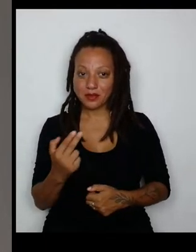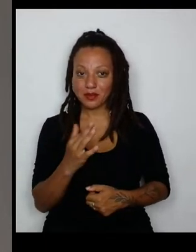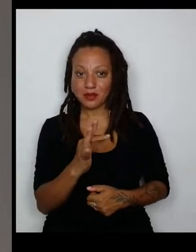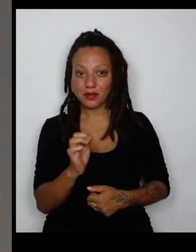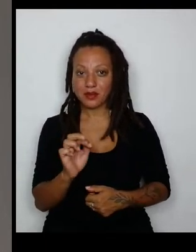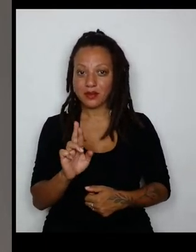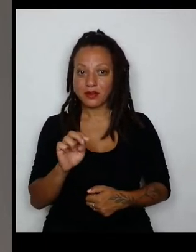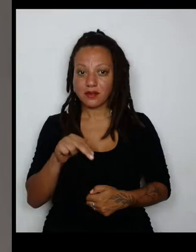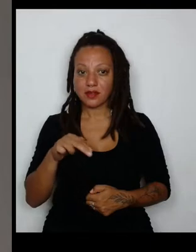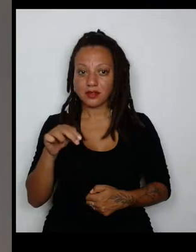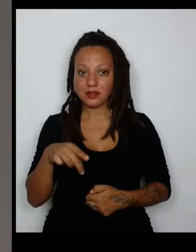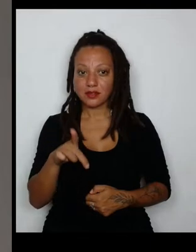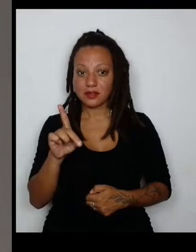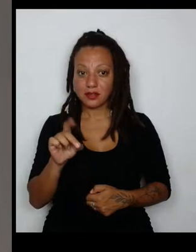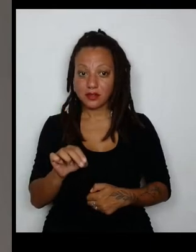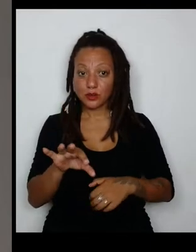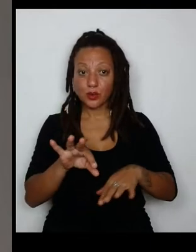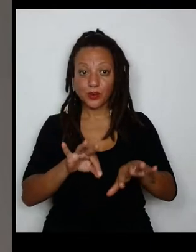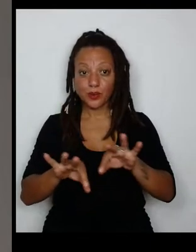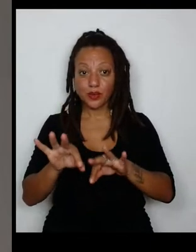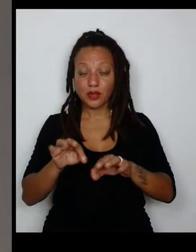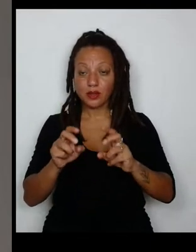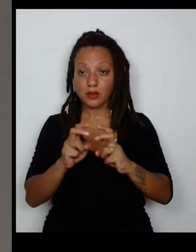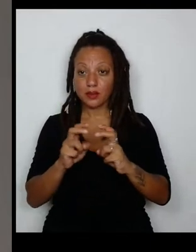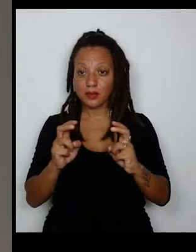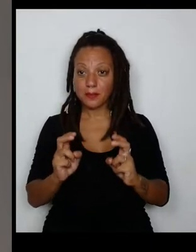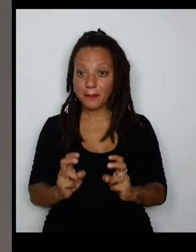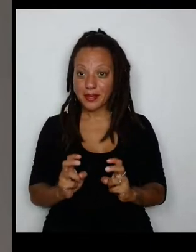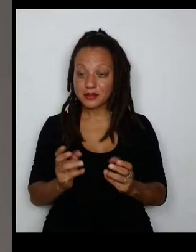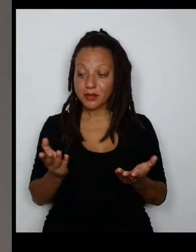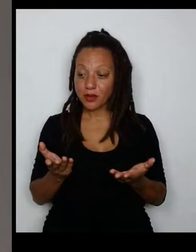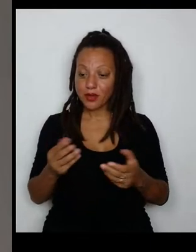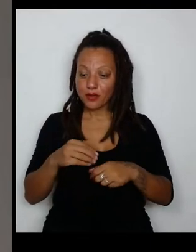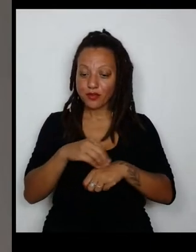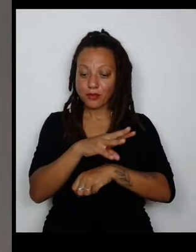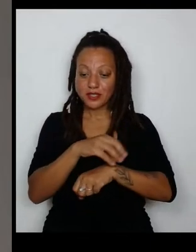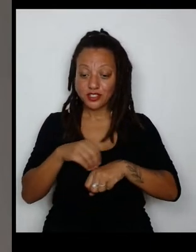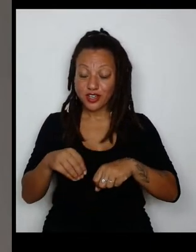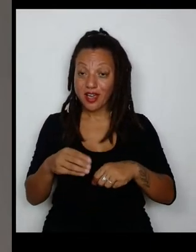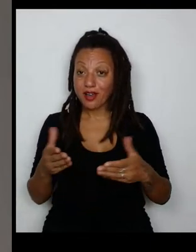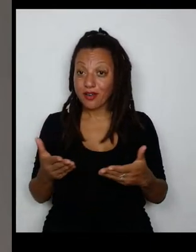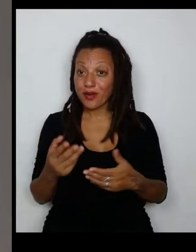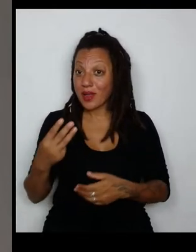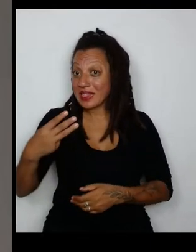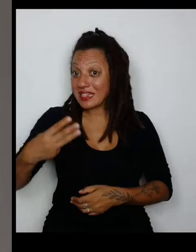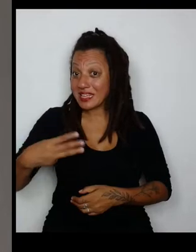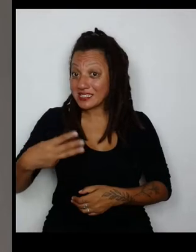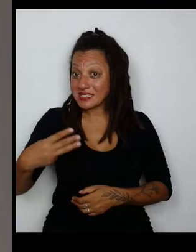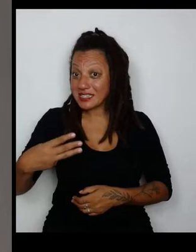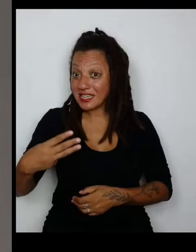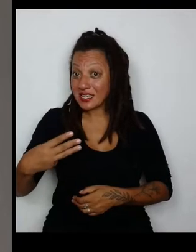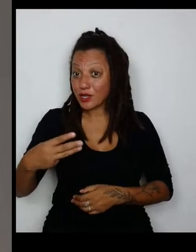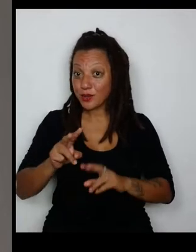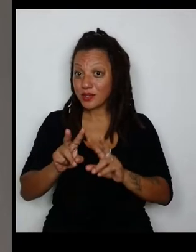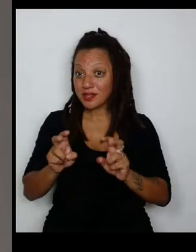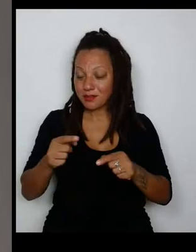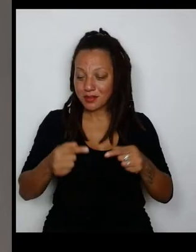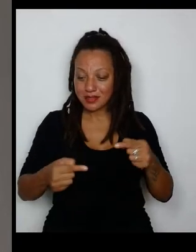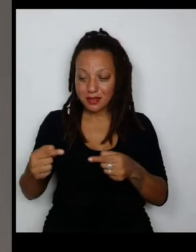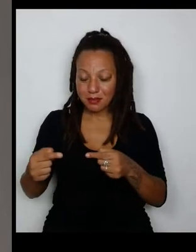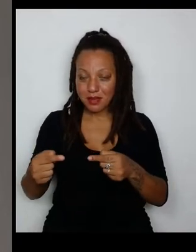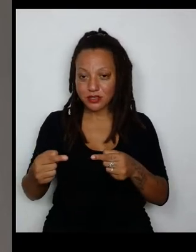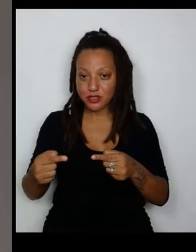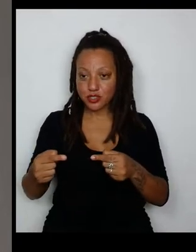well my name is fernando liva i am a member of the curatorship staff of masp and i am going to be the mediator in